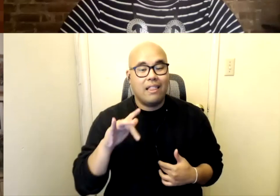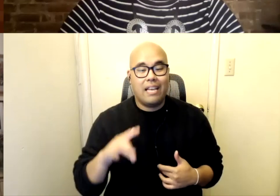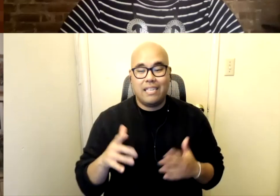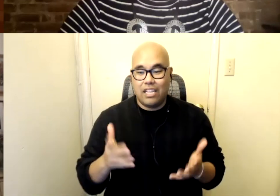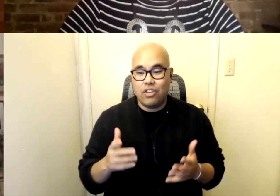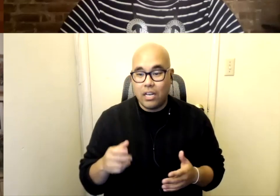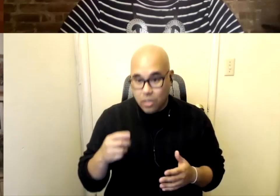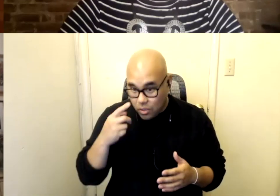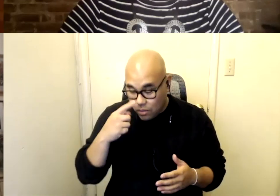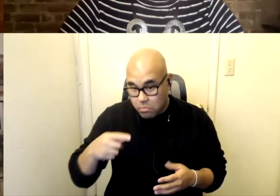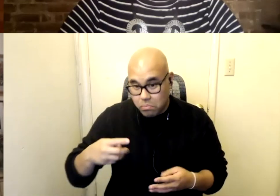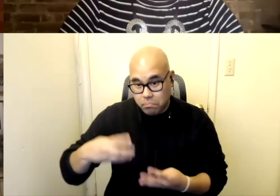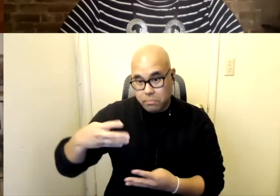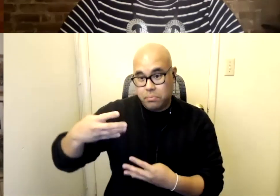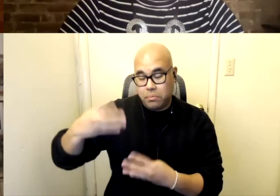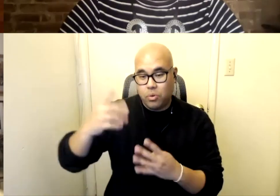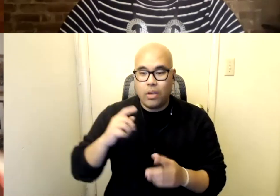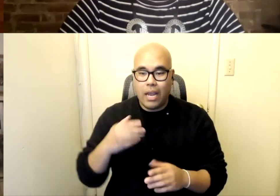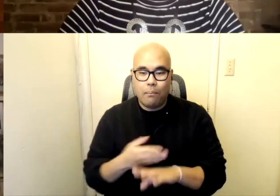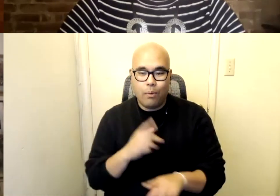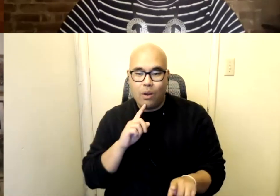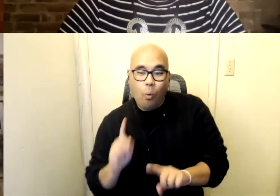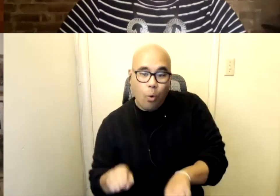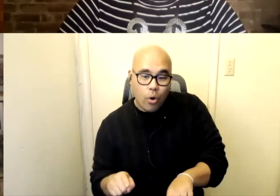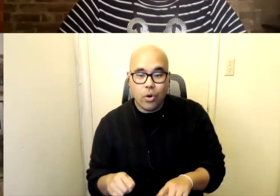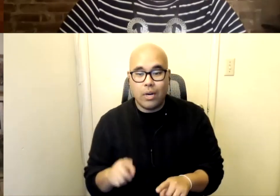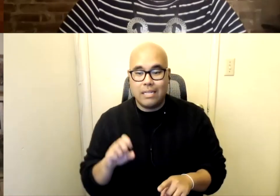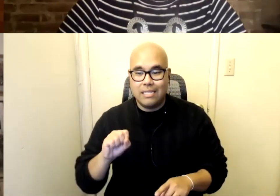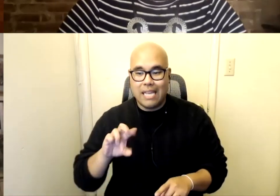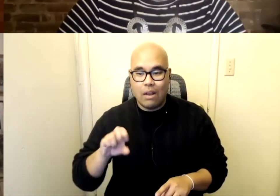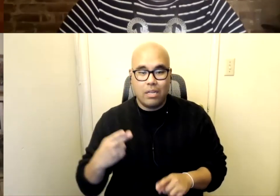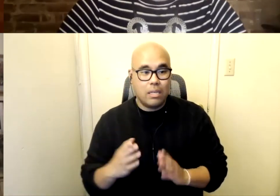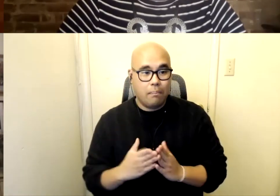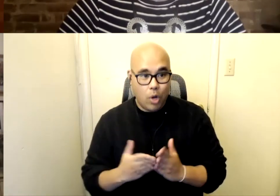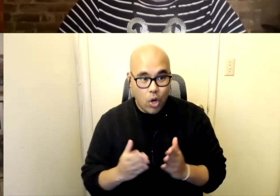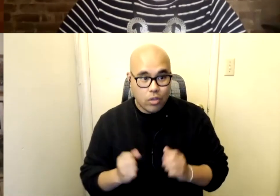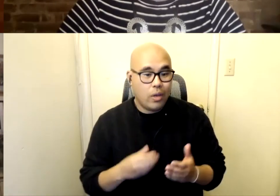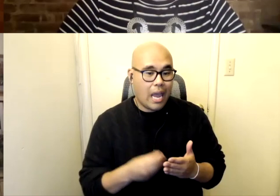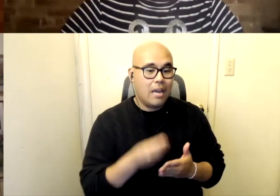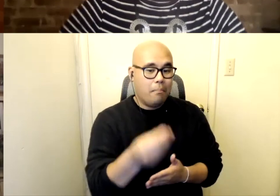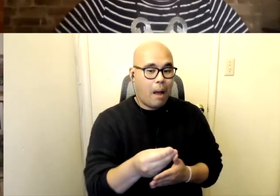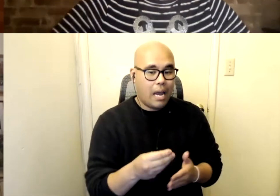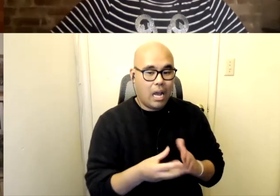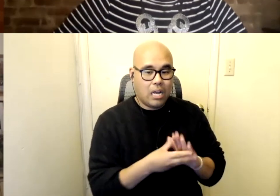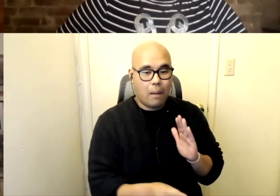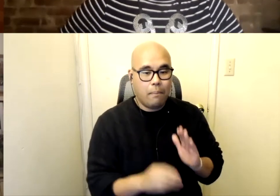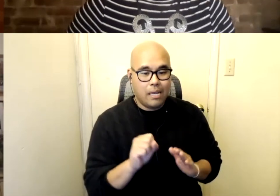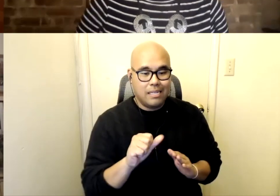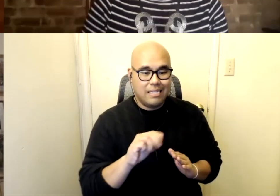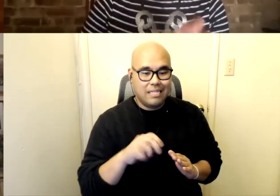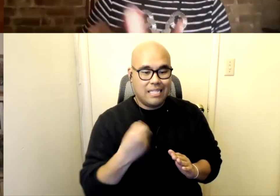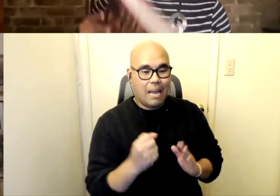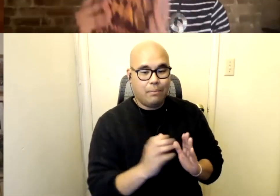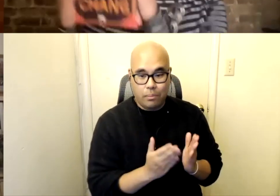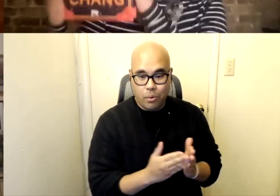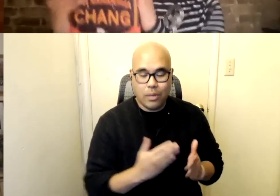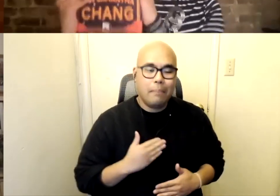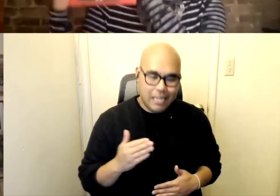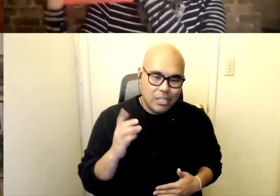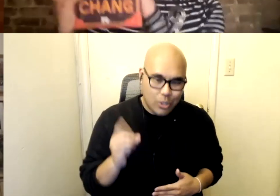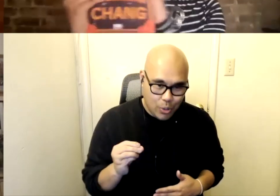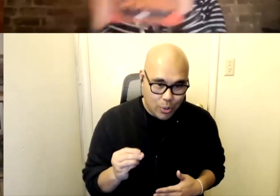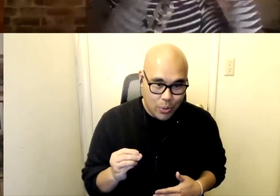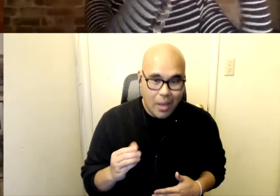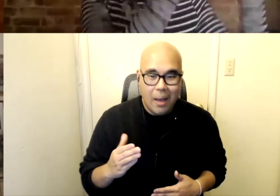to pre-order Sarah's book, to buy a copy of Sam's book, please do. My colleague just reposted